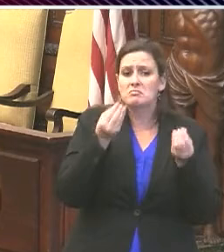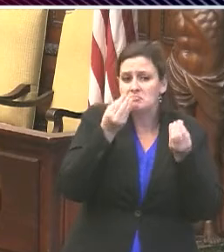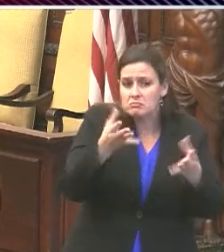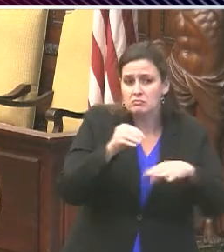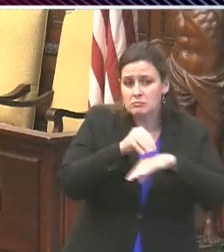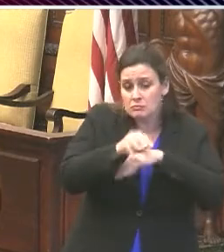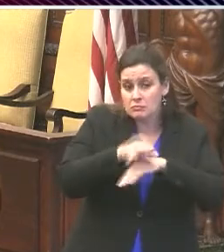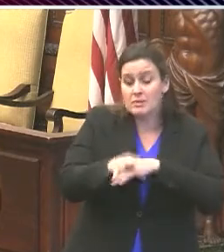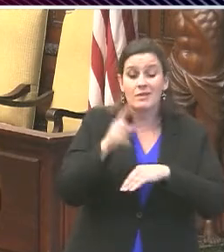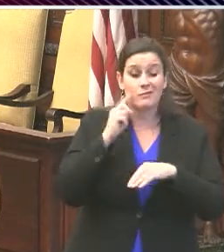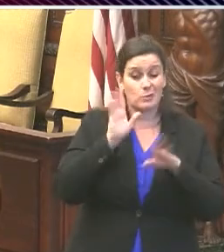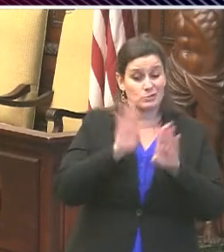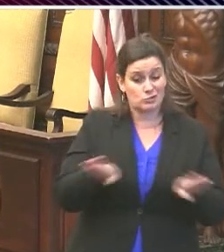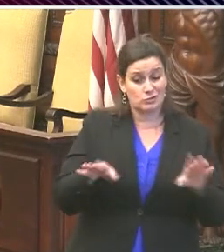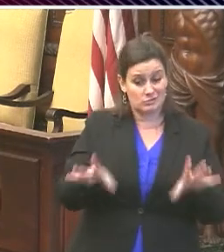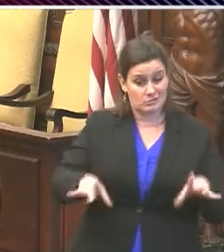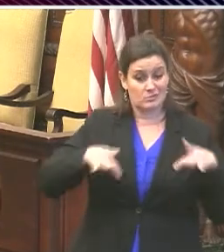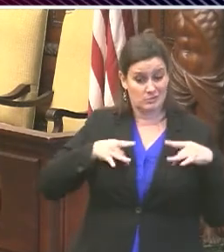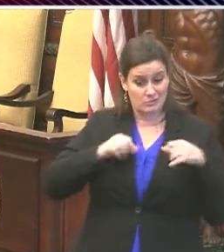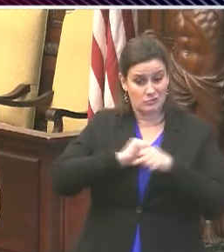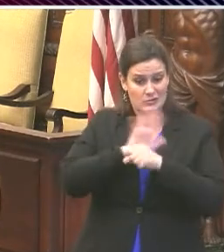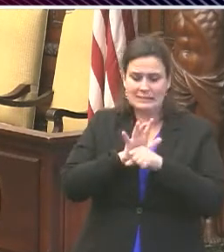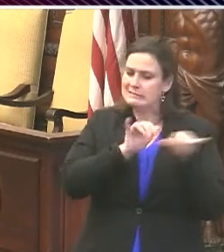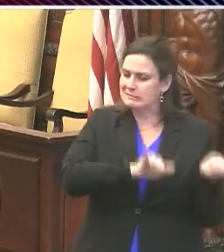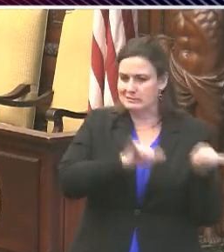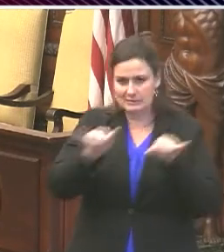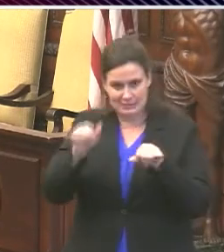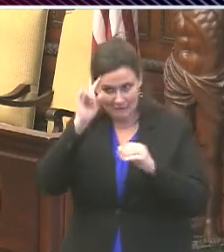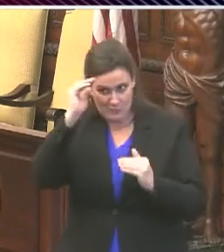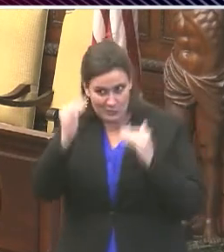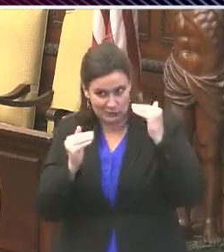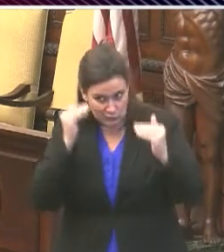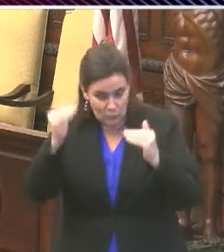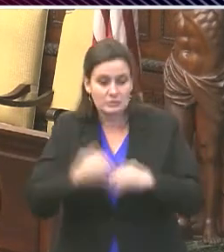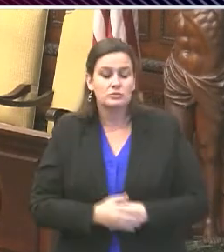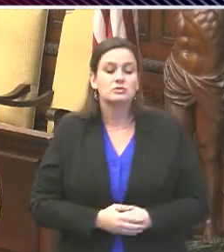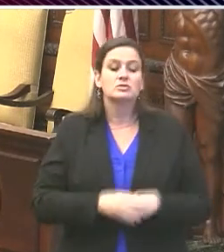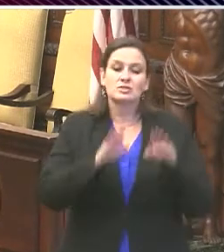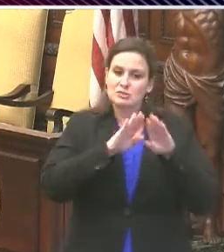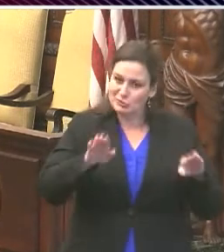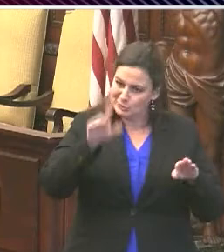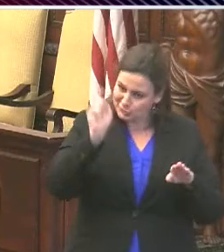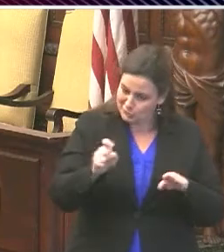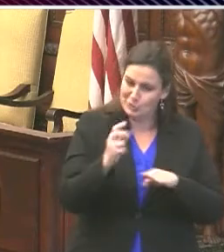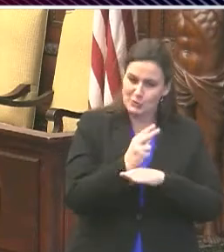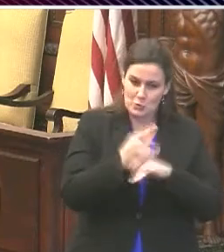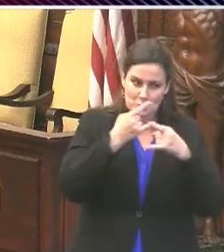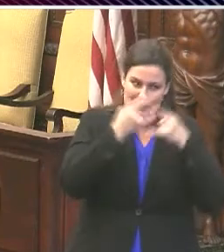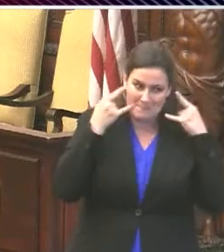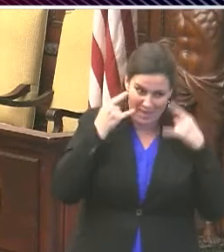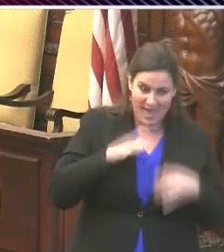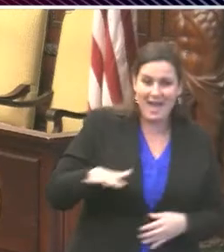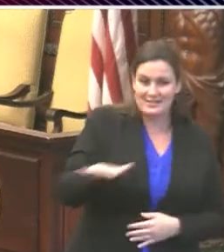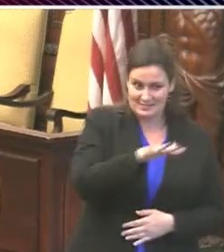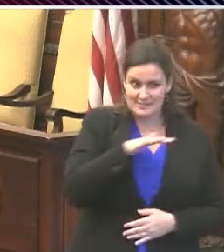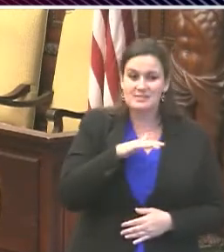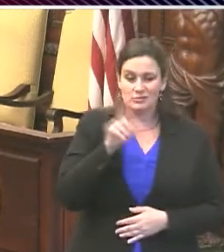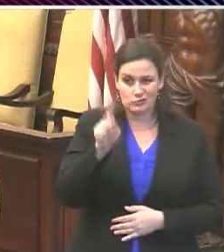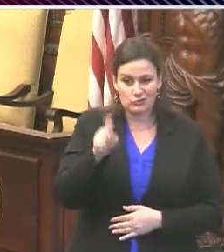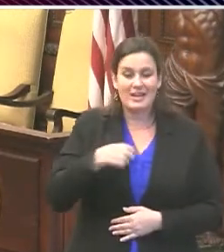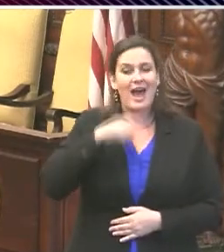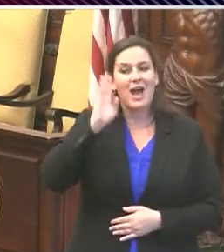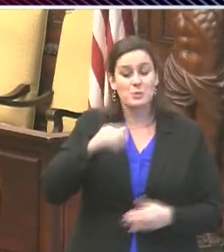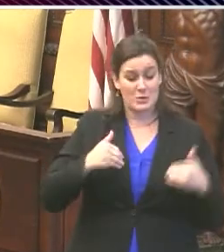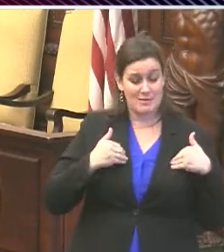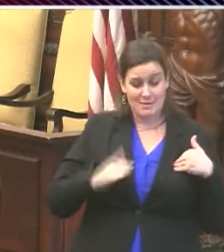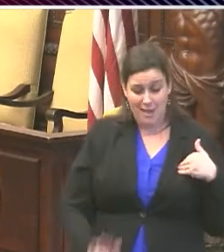prevent infection in children are the same recommendations as we have for adults. The children should wear masks too when they're around other people. I know it's not easy with the small children,